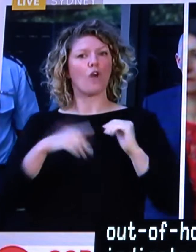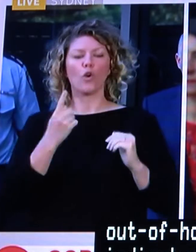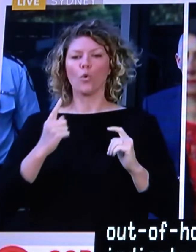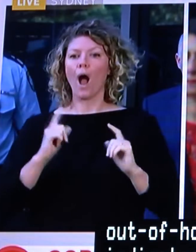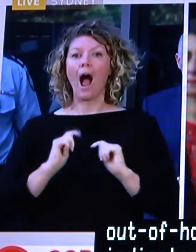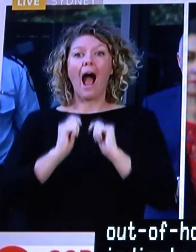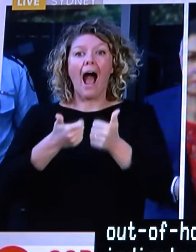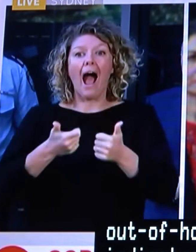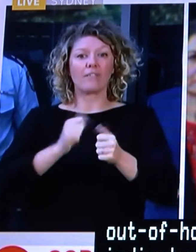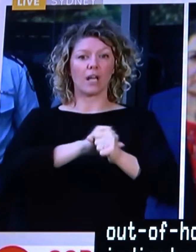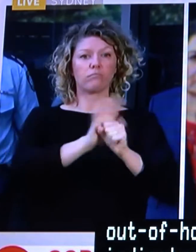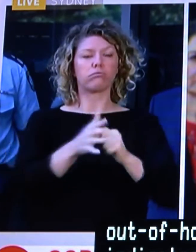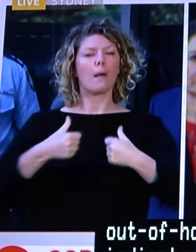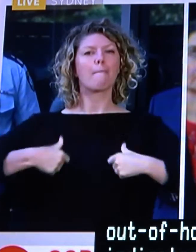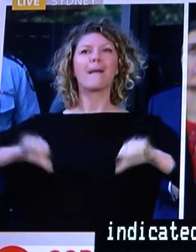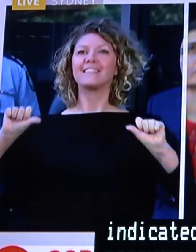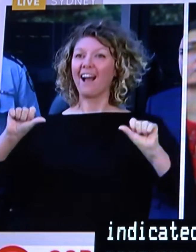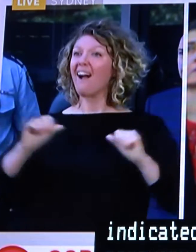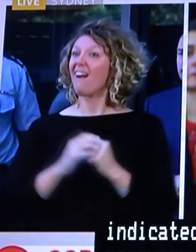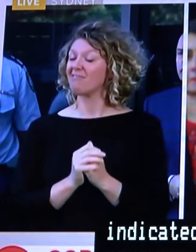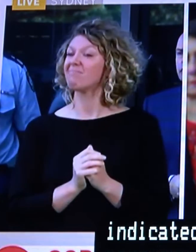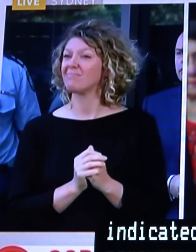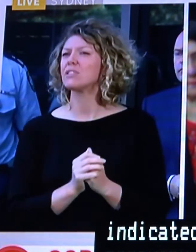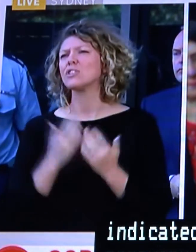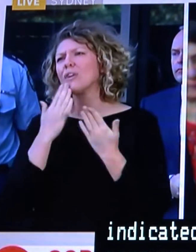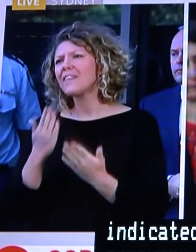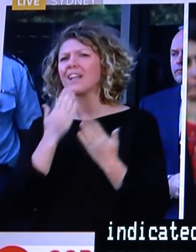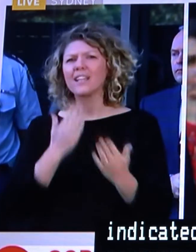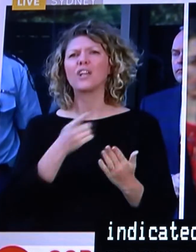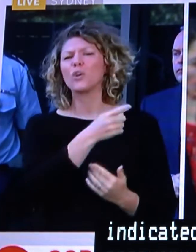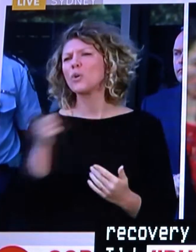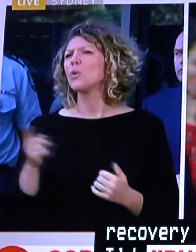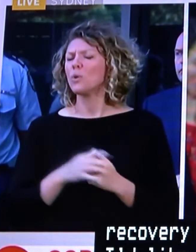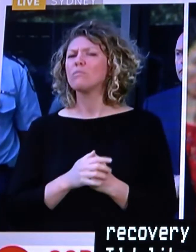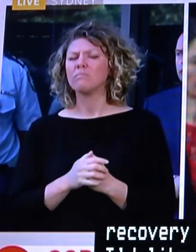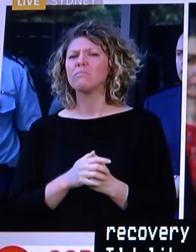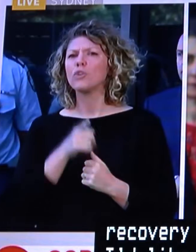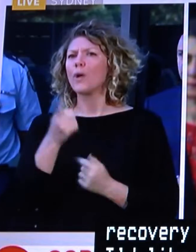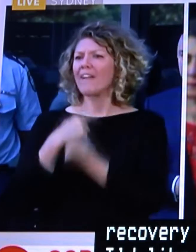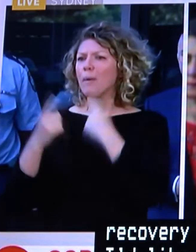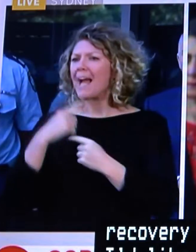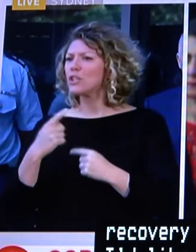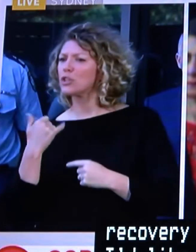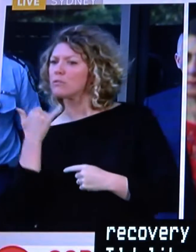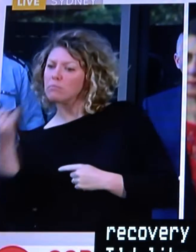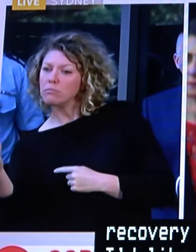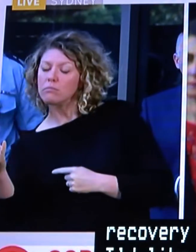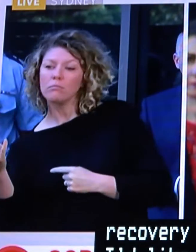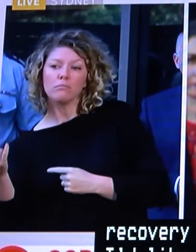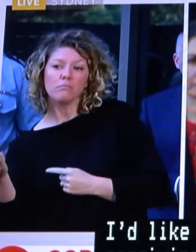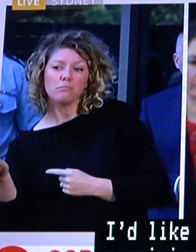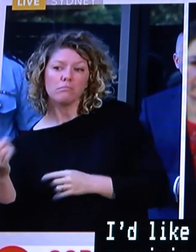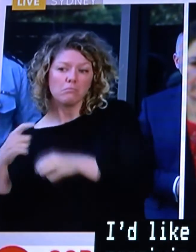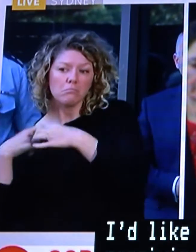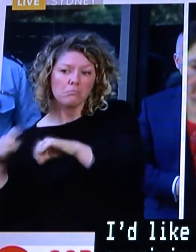today, and I'd like to thank the community for receiving those calls and providing their information about their recovery